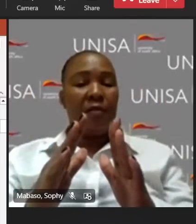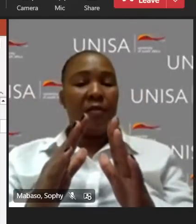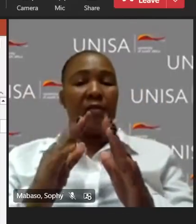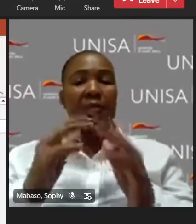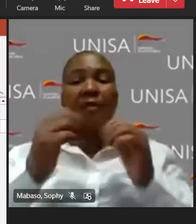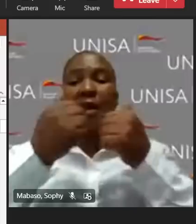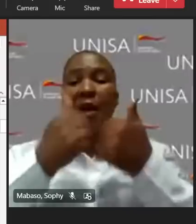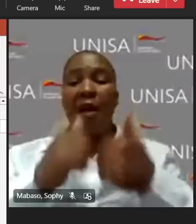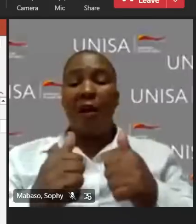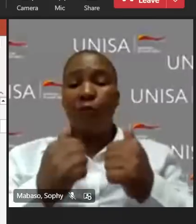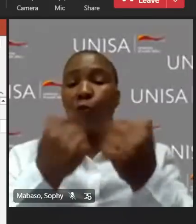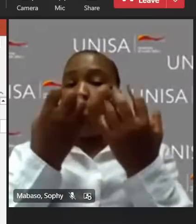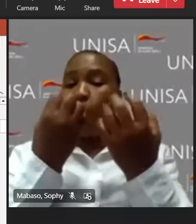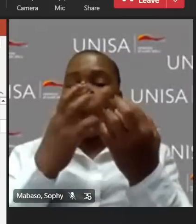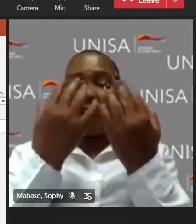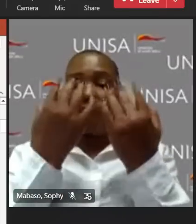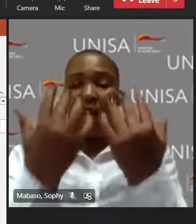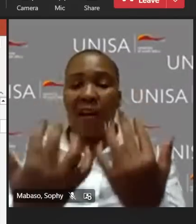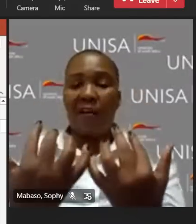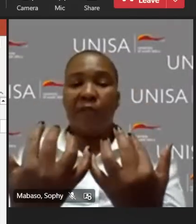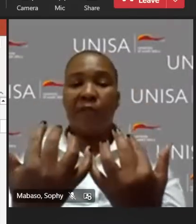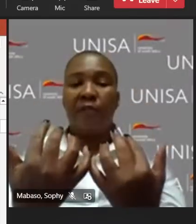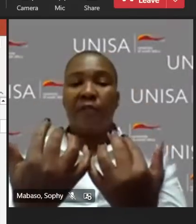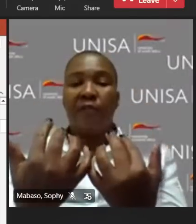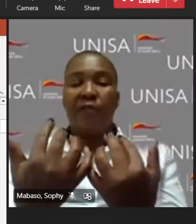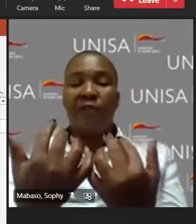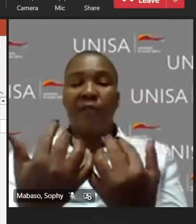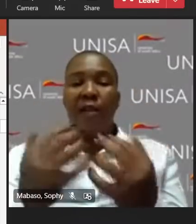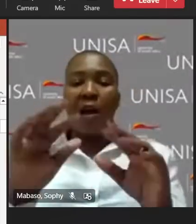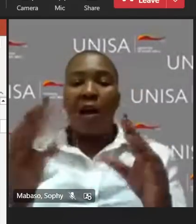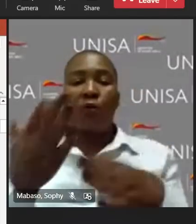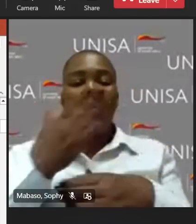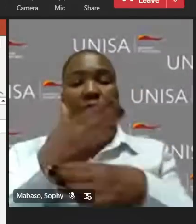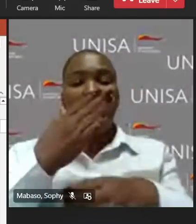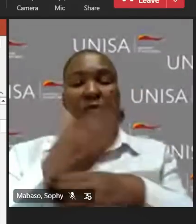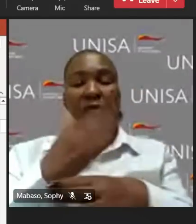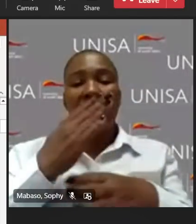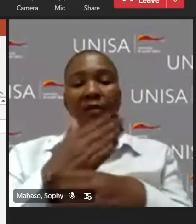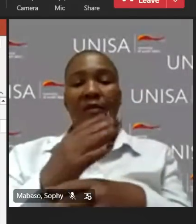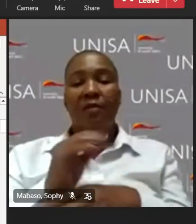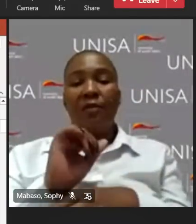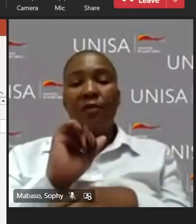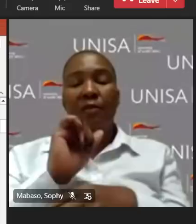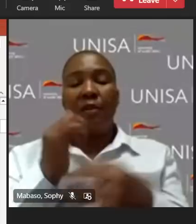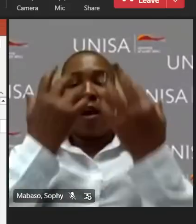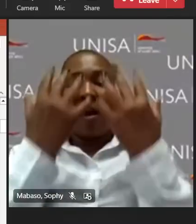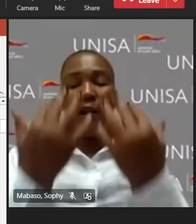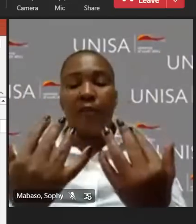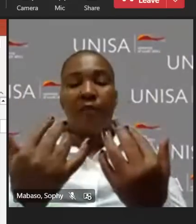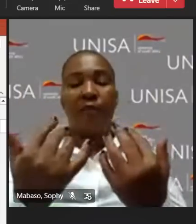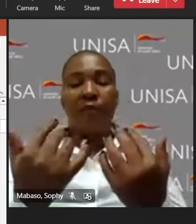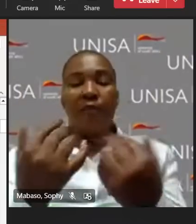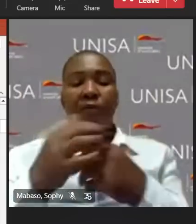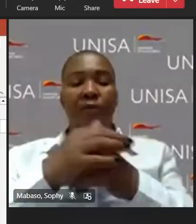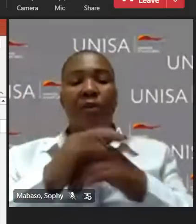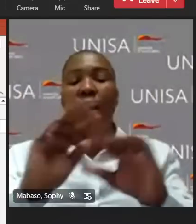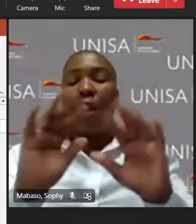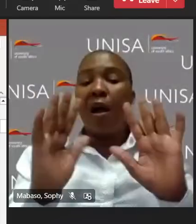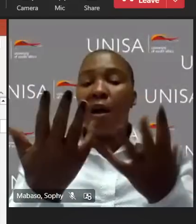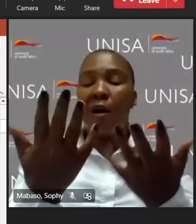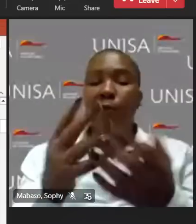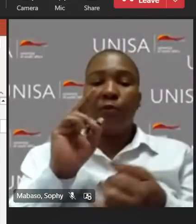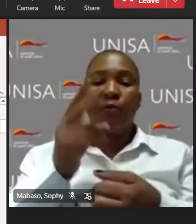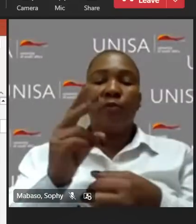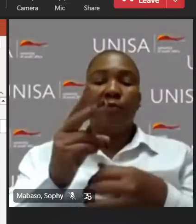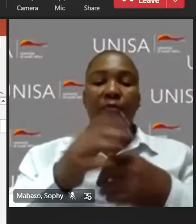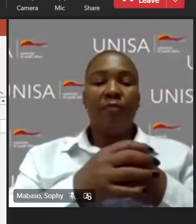how we operate in student account and how accounts are administered and how they